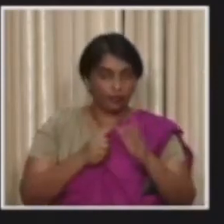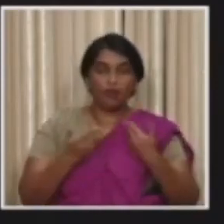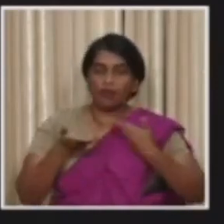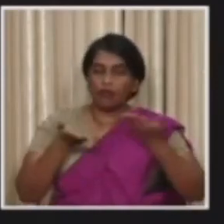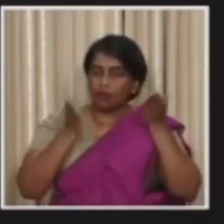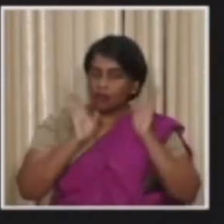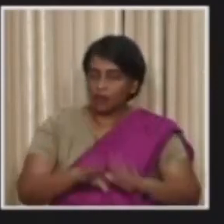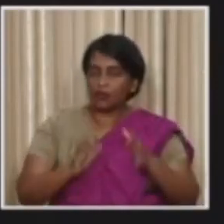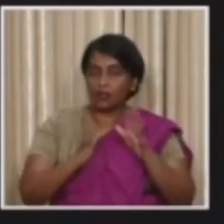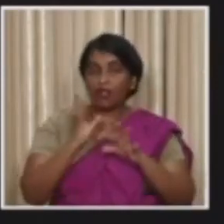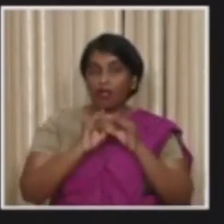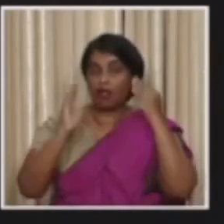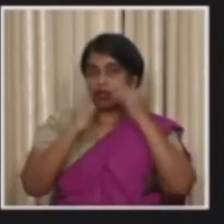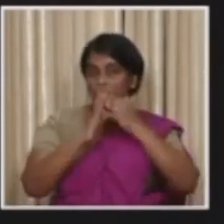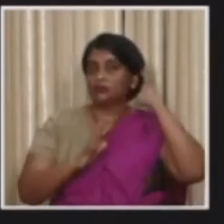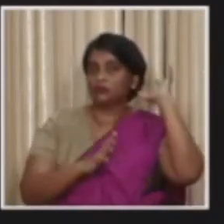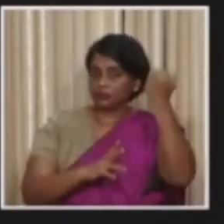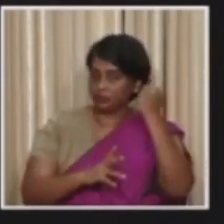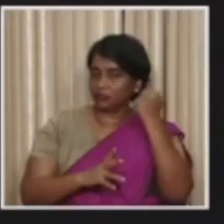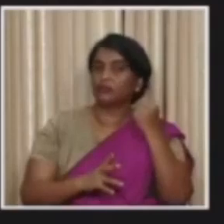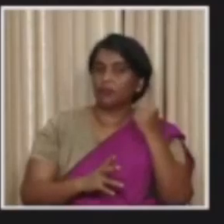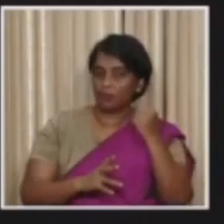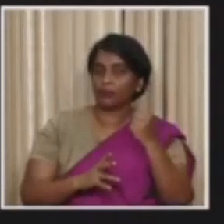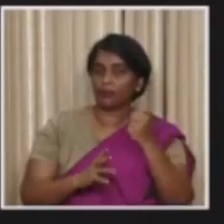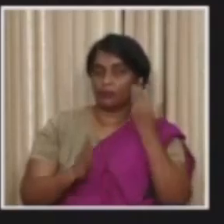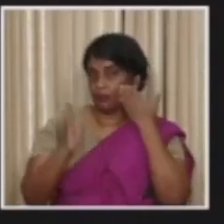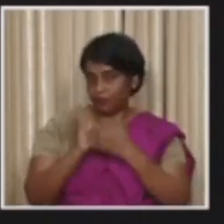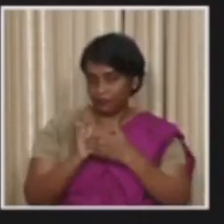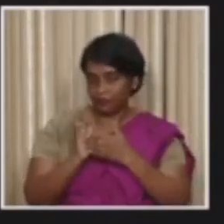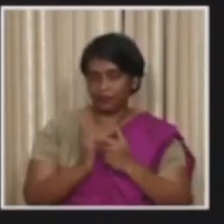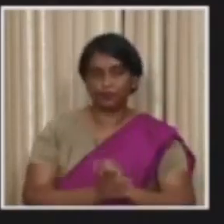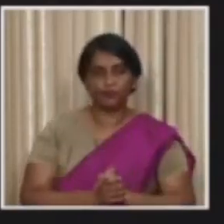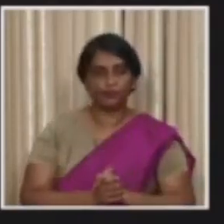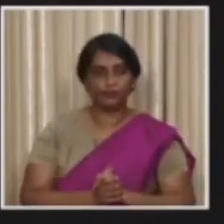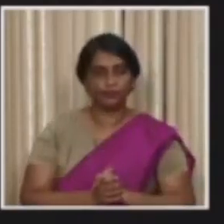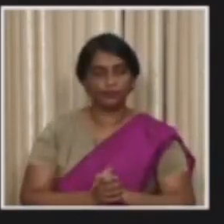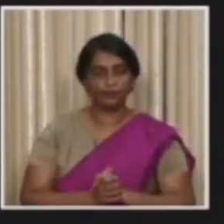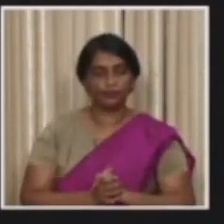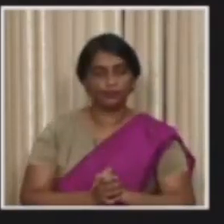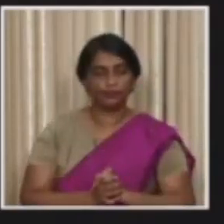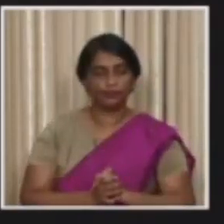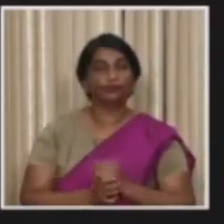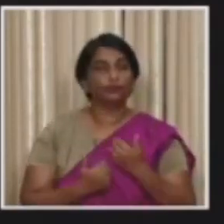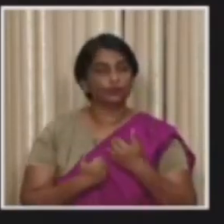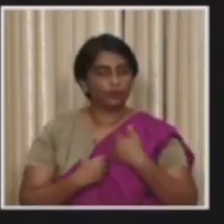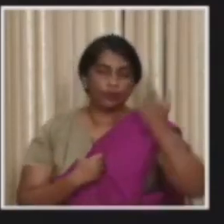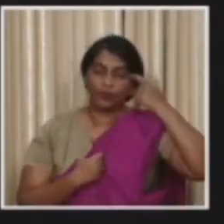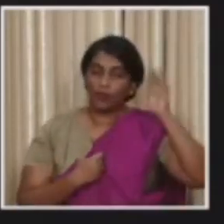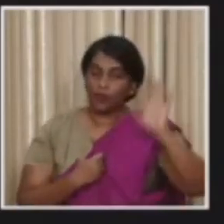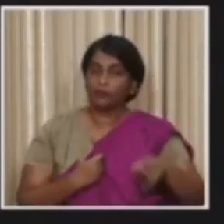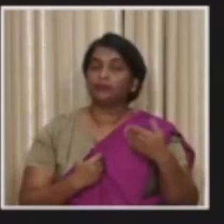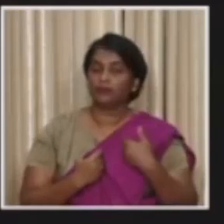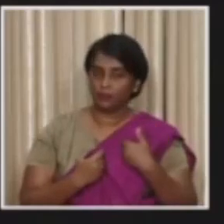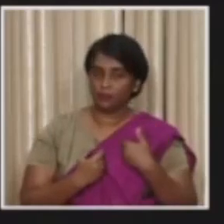objective of this act. And let's expect that Sri Lankan